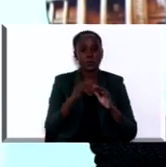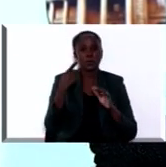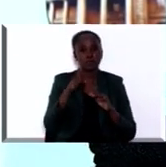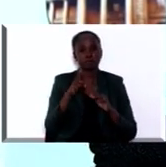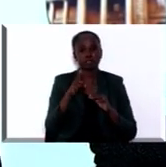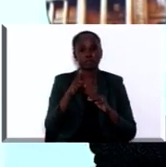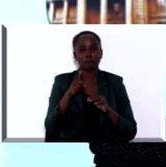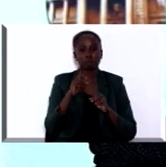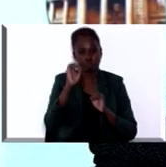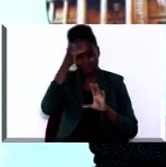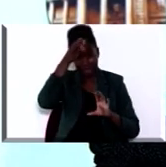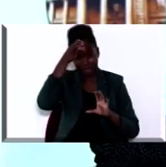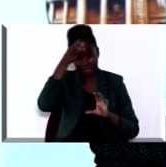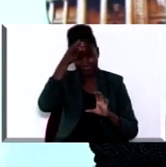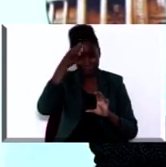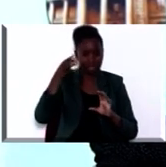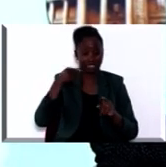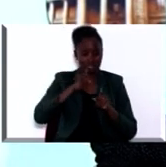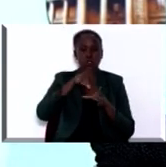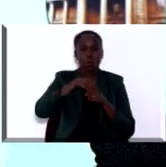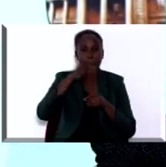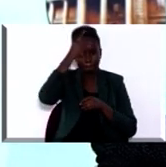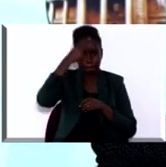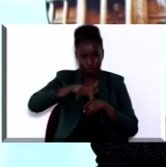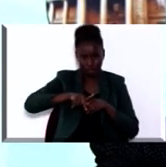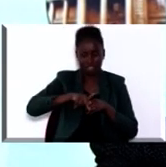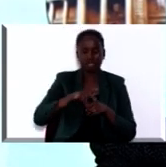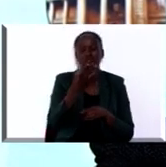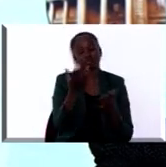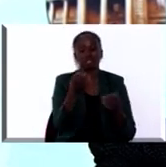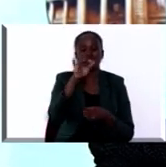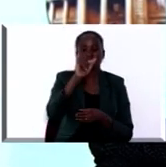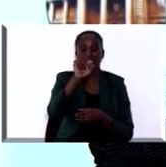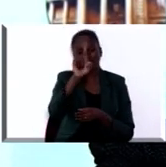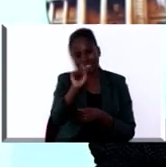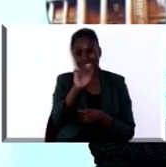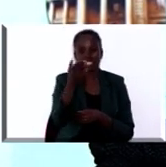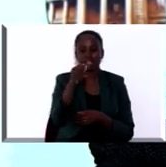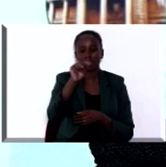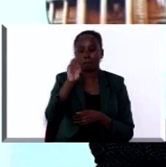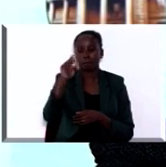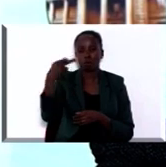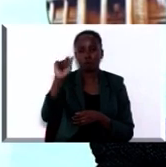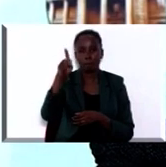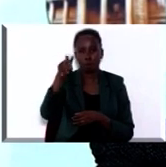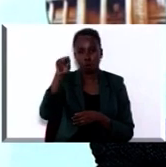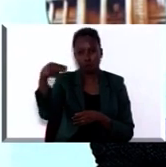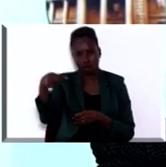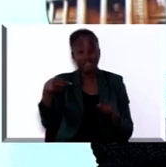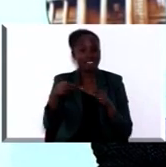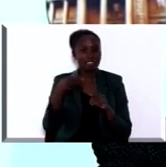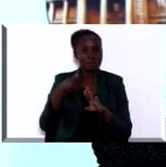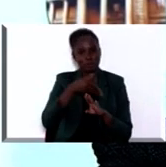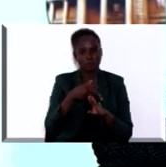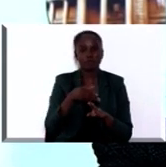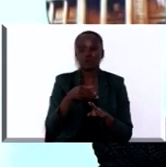and who include Professor E.T. Mukhokong, the first black gynecologist and the former VC of